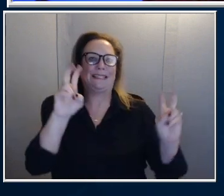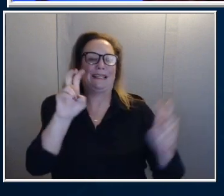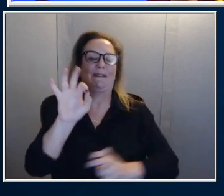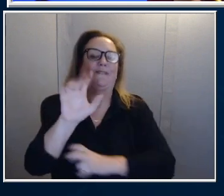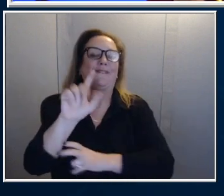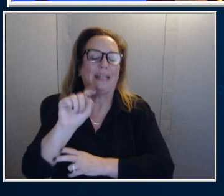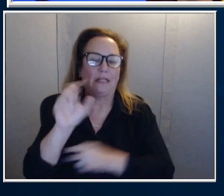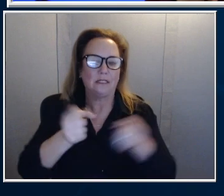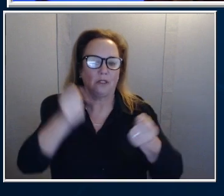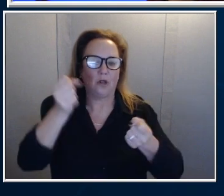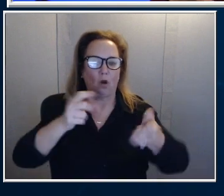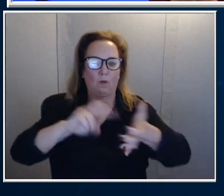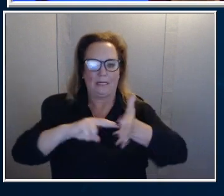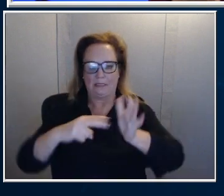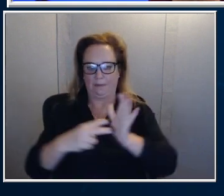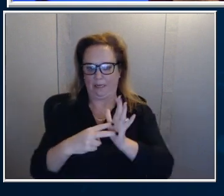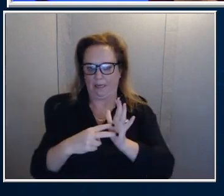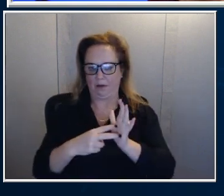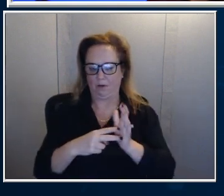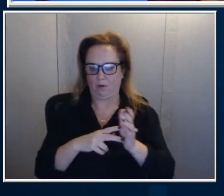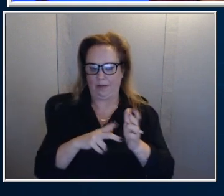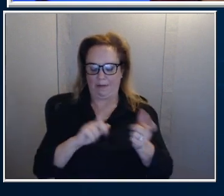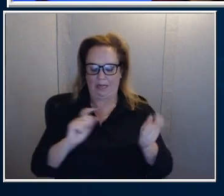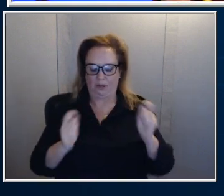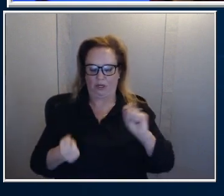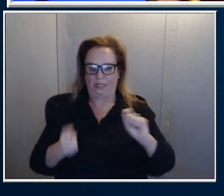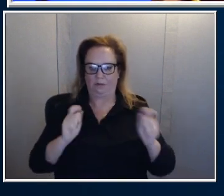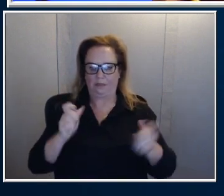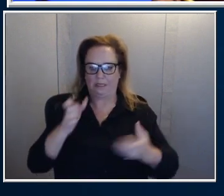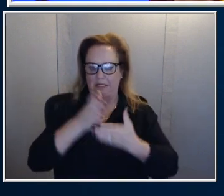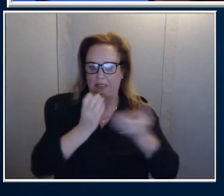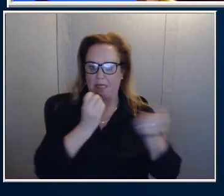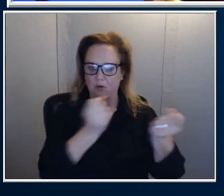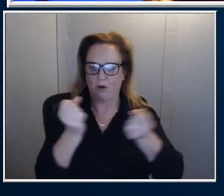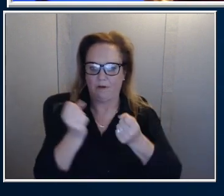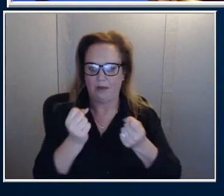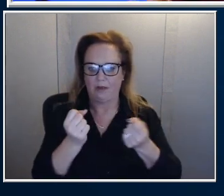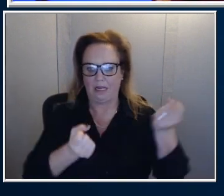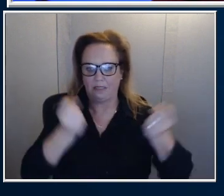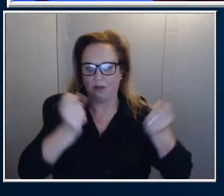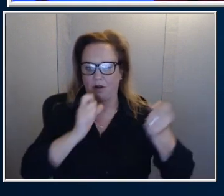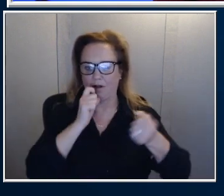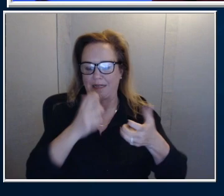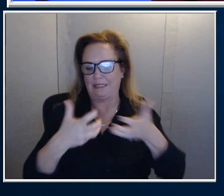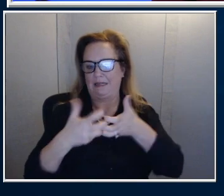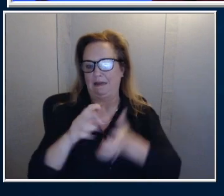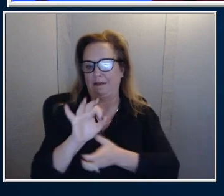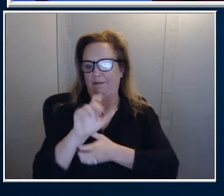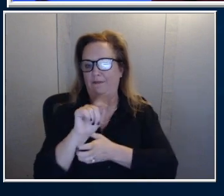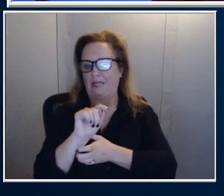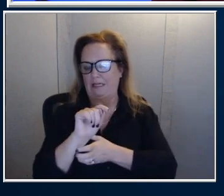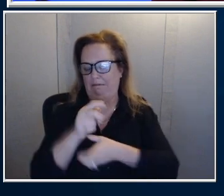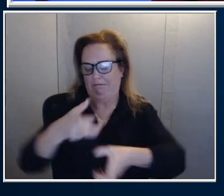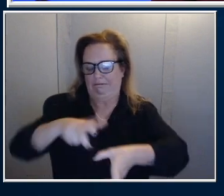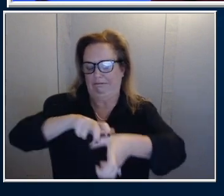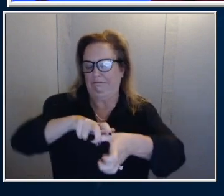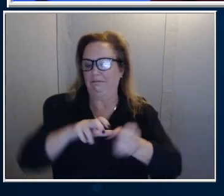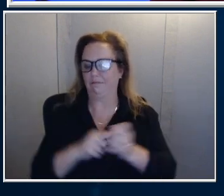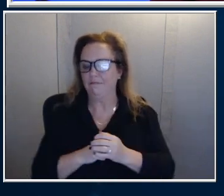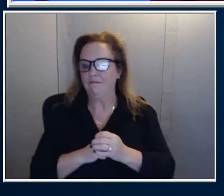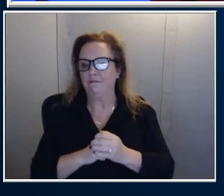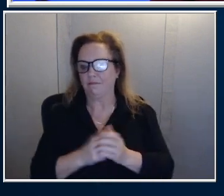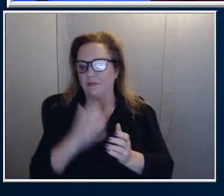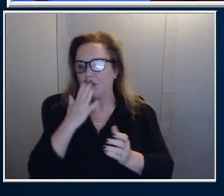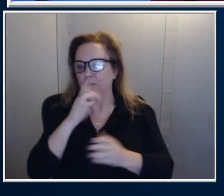What does that mean? We just make adjustments? He needs to stop driving? What if he has a car that he just doesn't fit properly into? Yeah, I think that's a